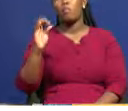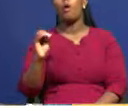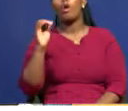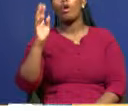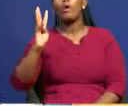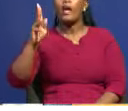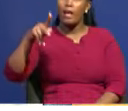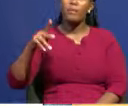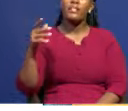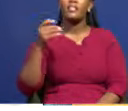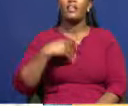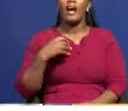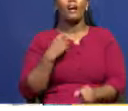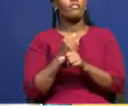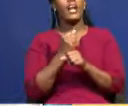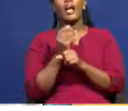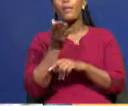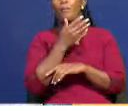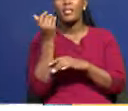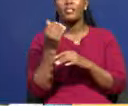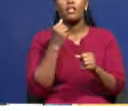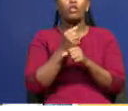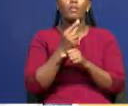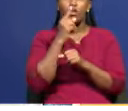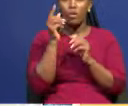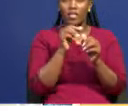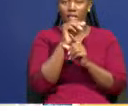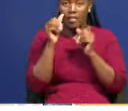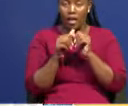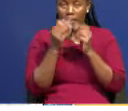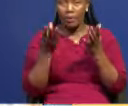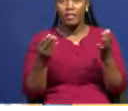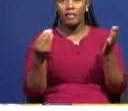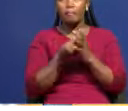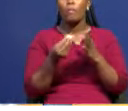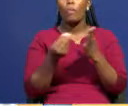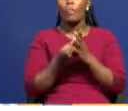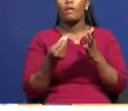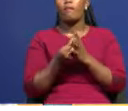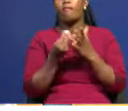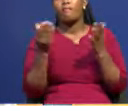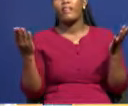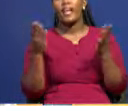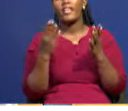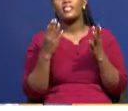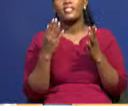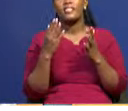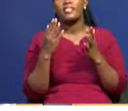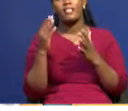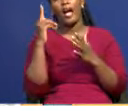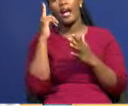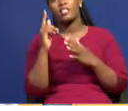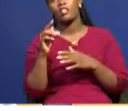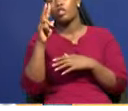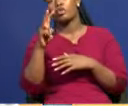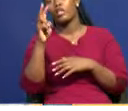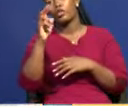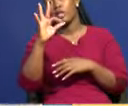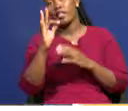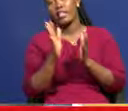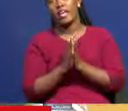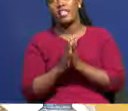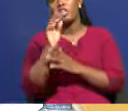robust thing in terms of this thing to do with the financial, the Finance Act of 2024 and 2023.